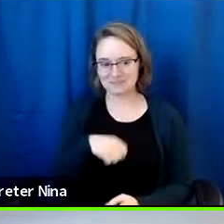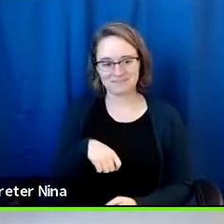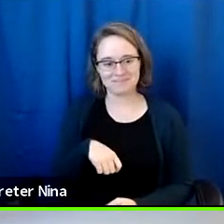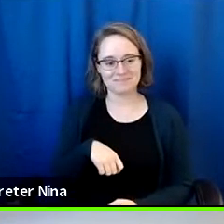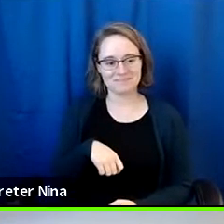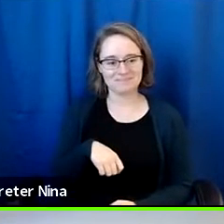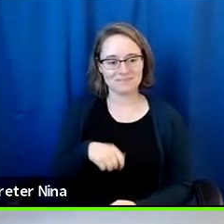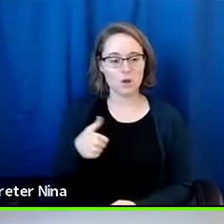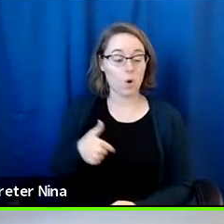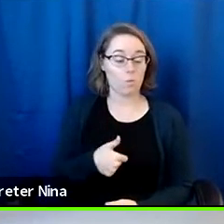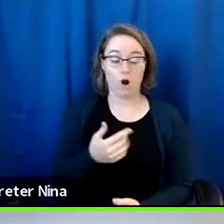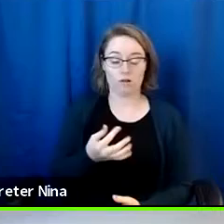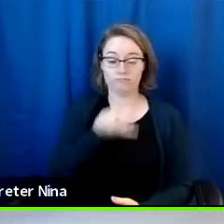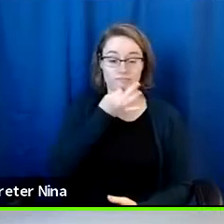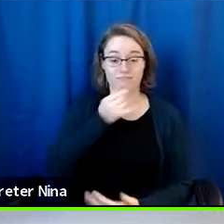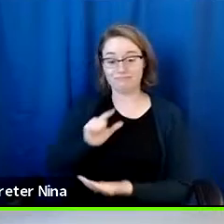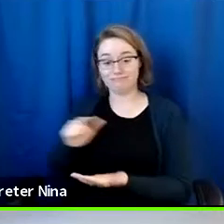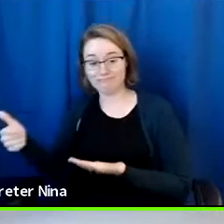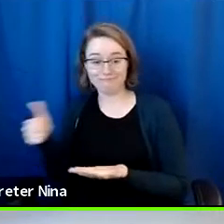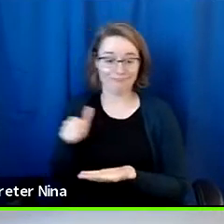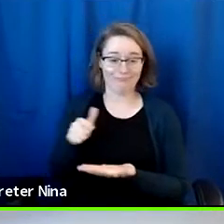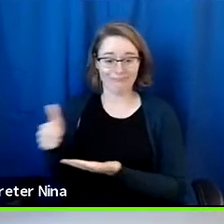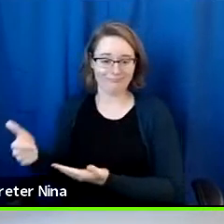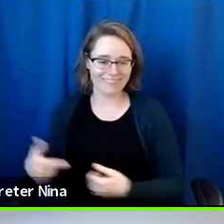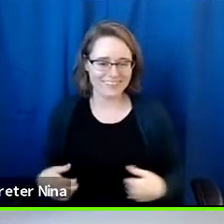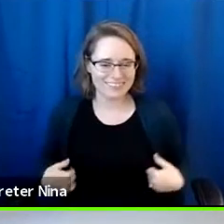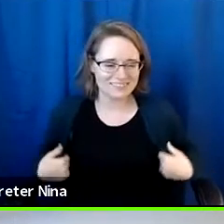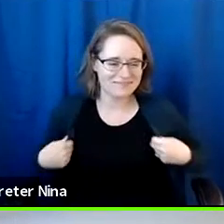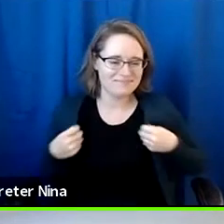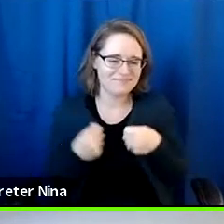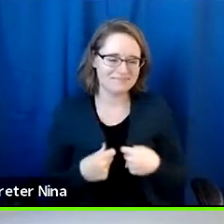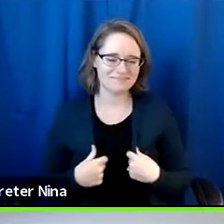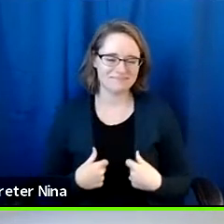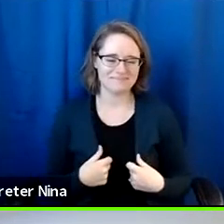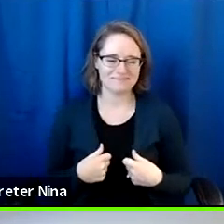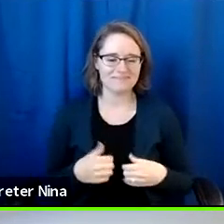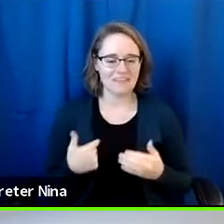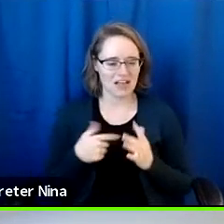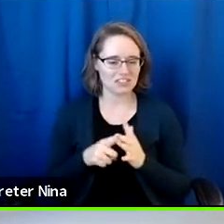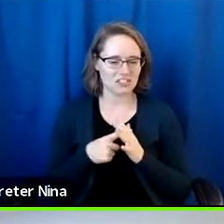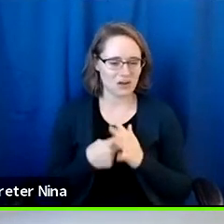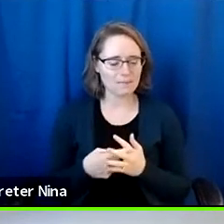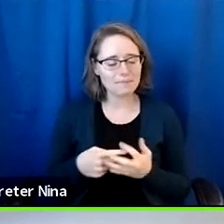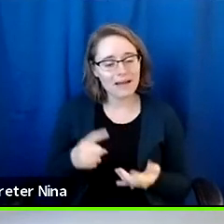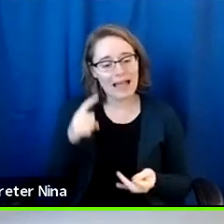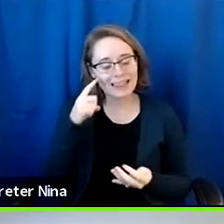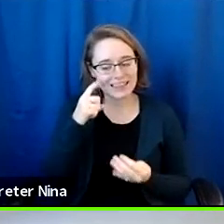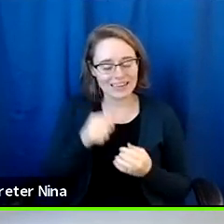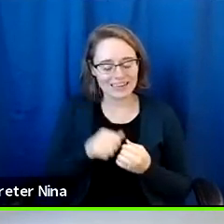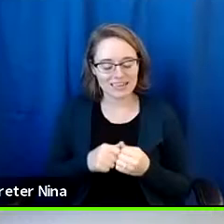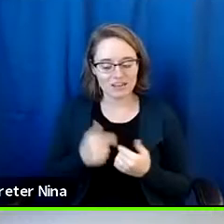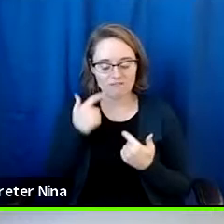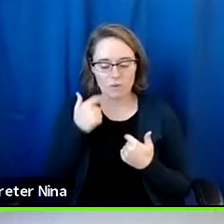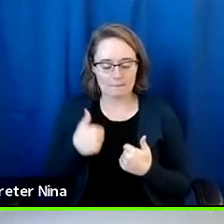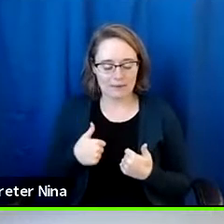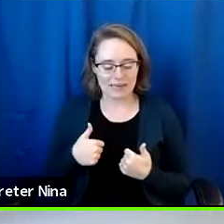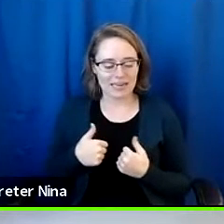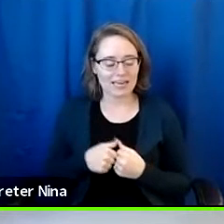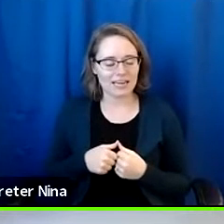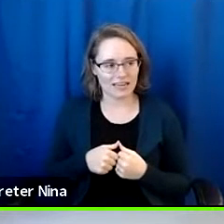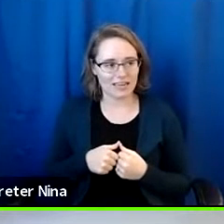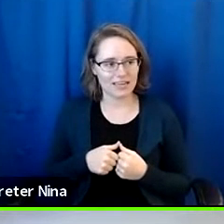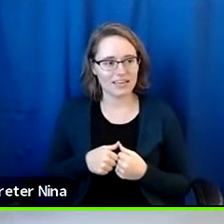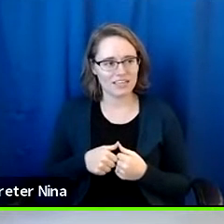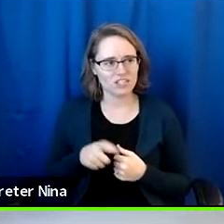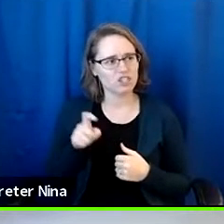We're really good at taking turns, and so I'll go ahead and start. I think that for me, you should always